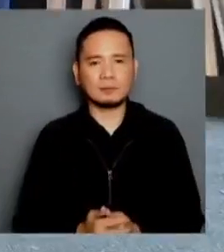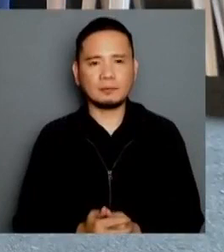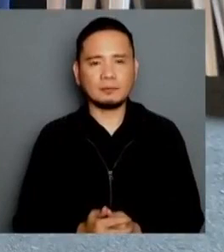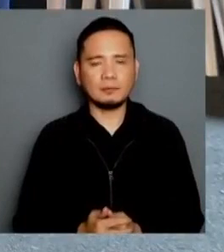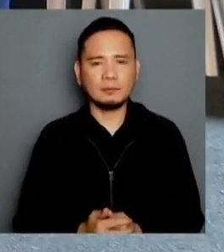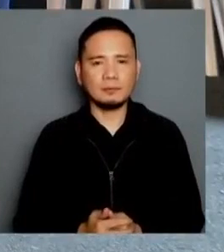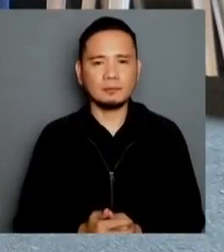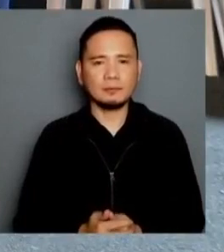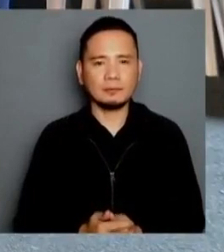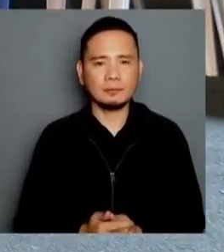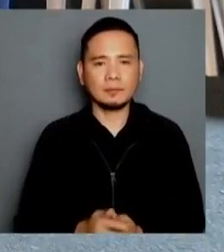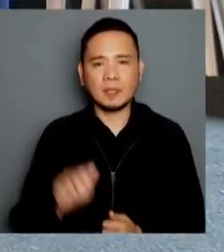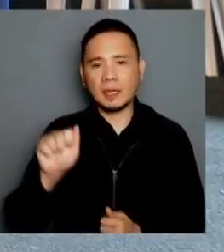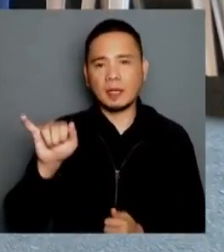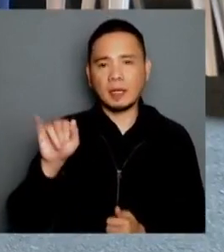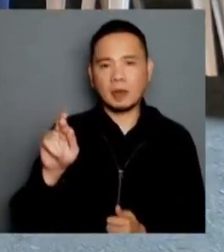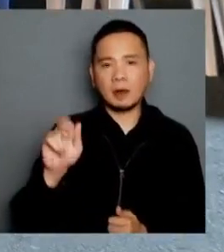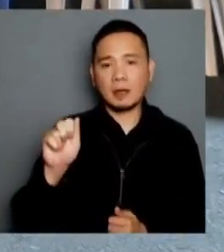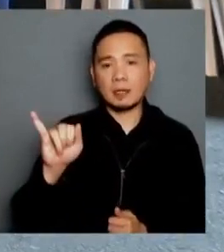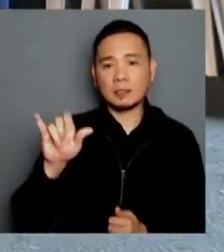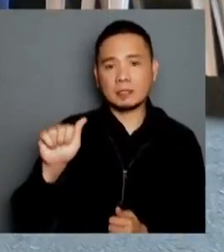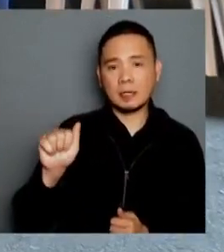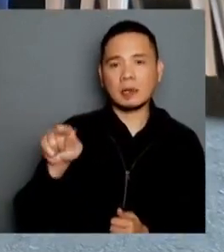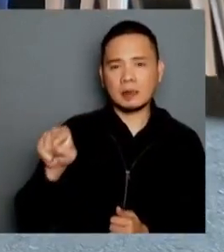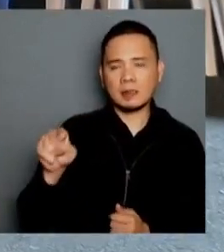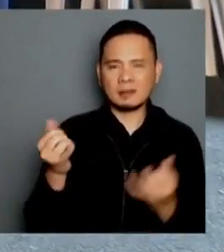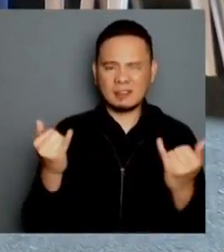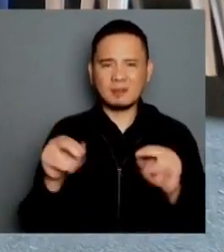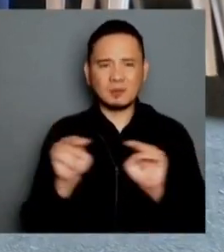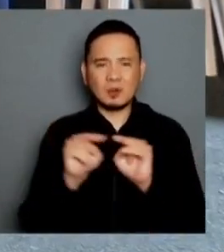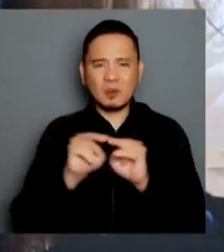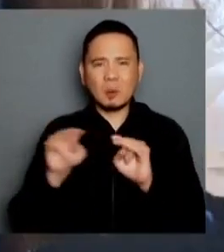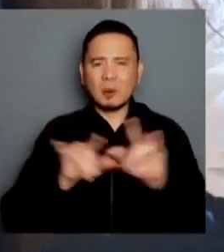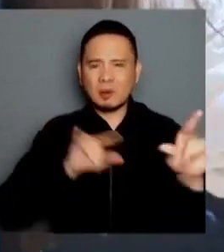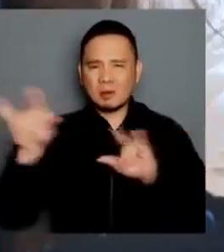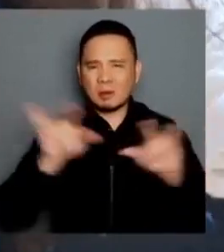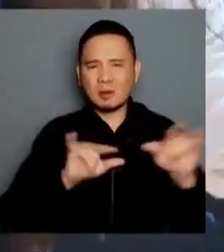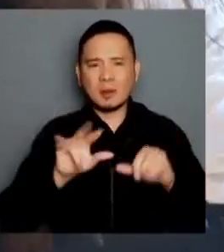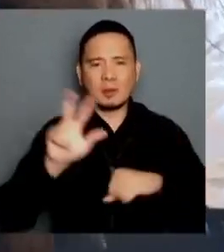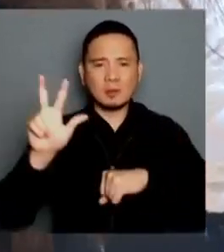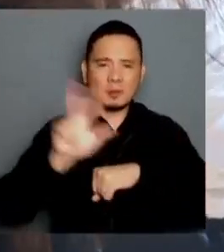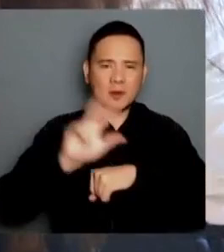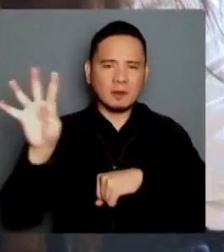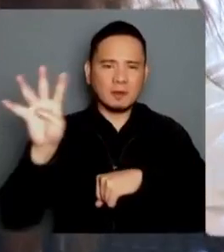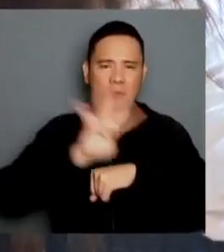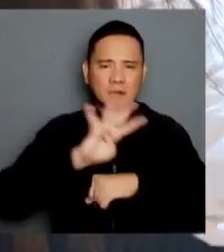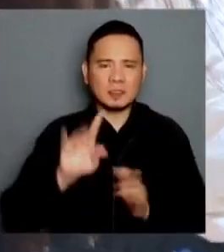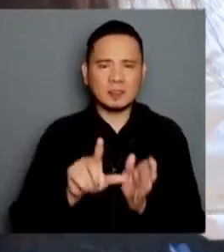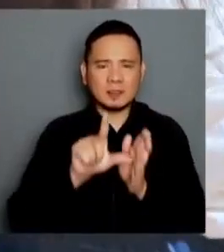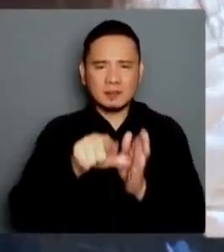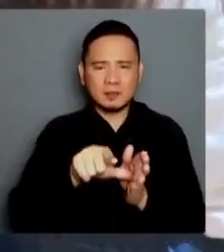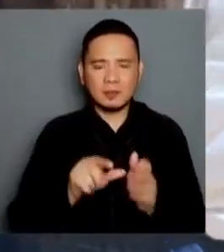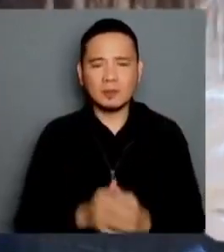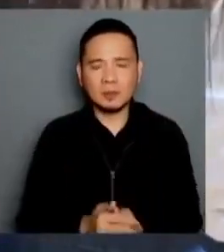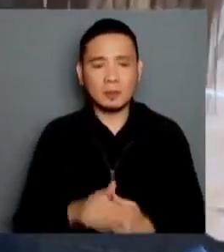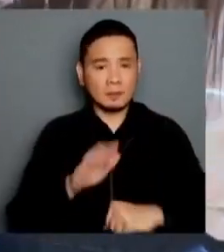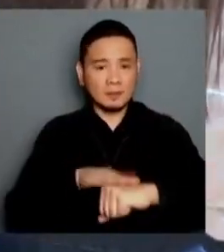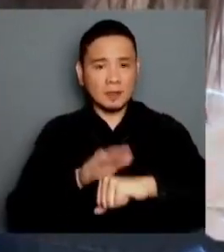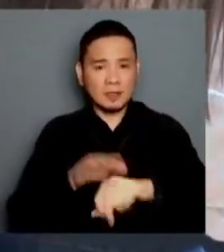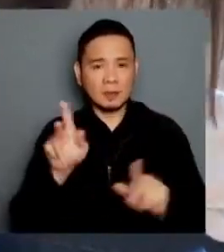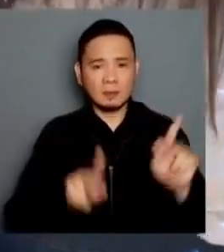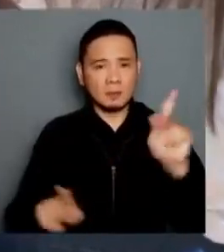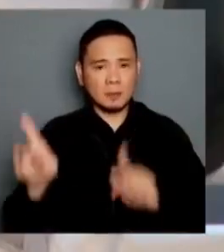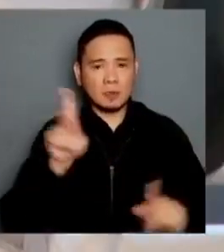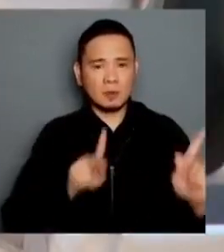As for Air Asia, it expects operations to normalize in about 3 to 4 days. It advises passengers